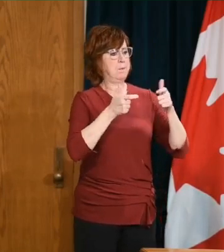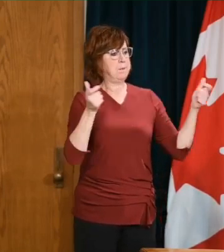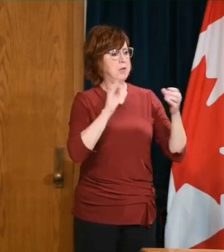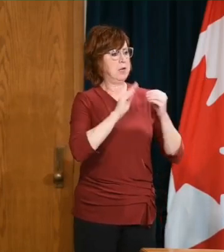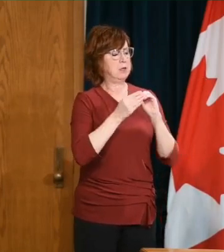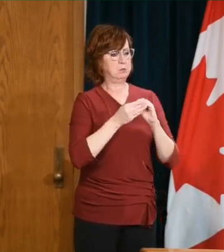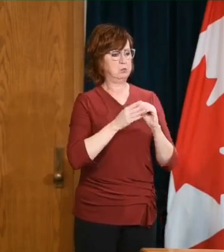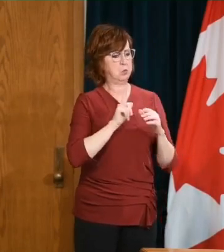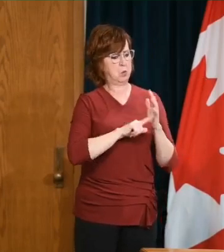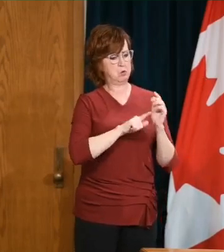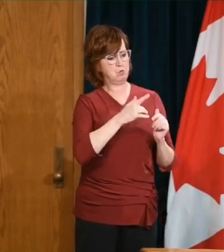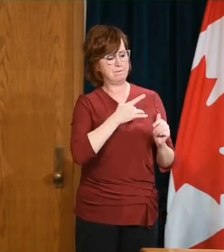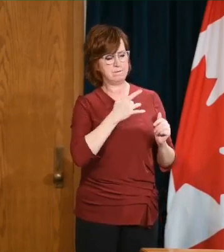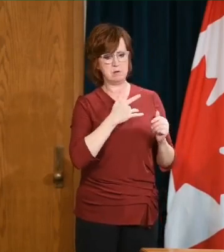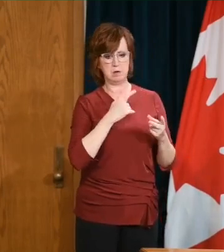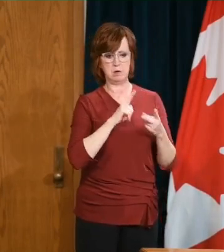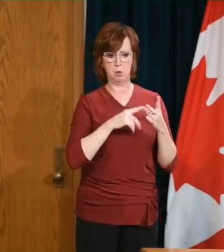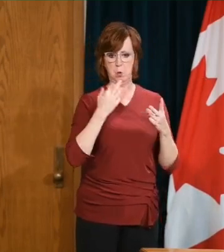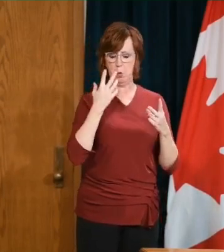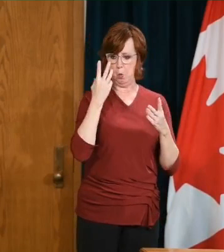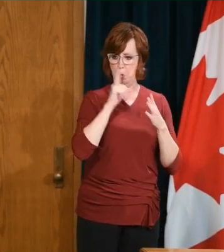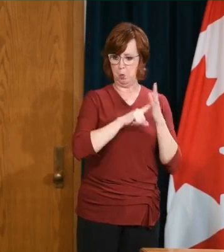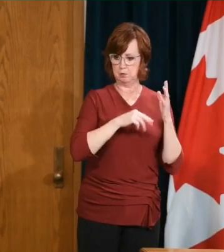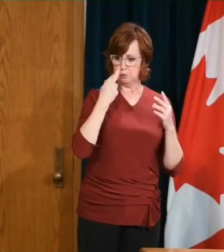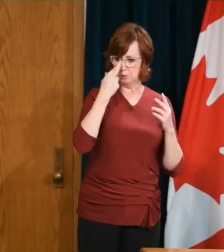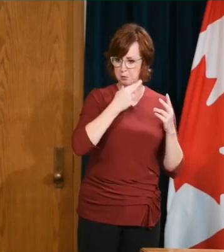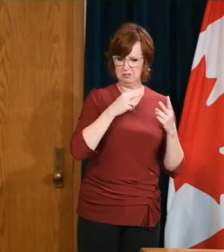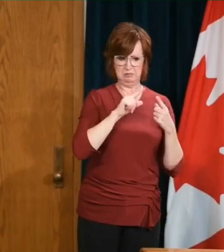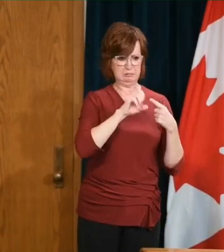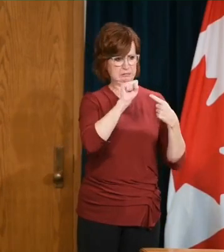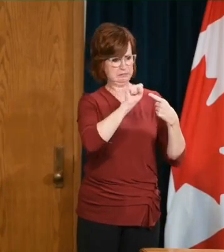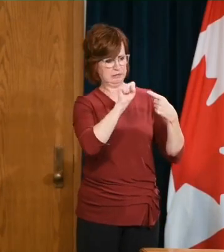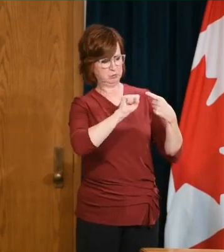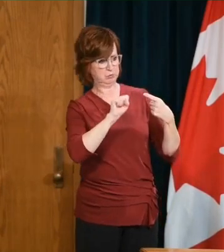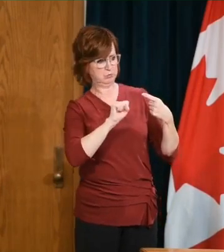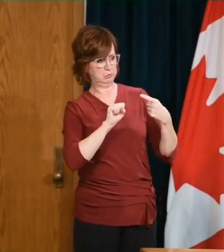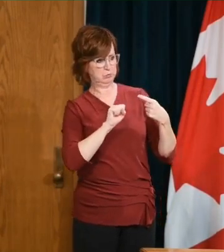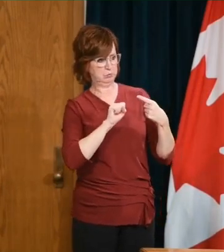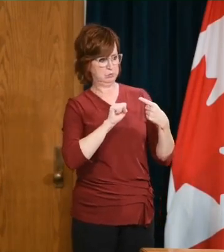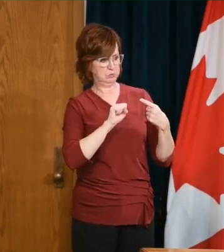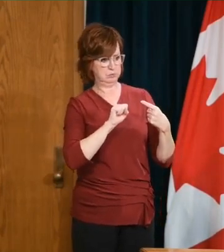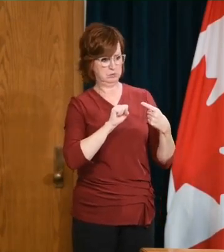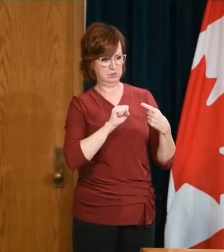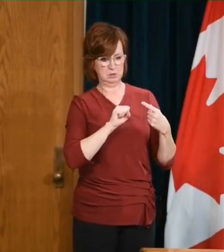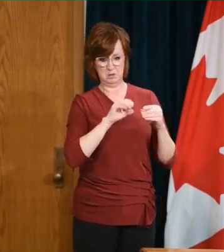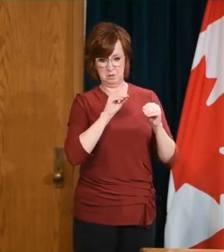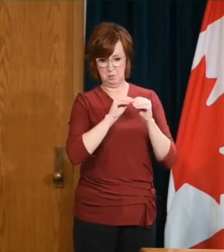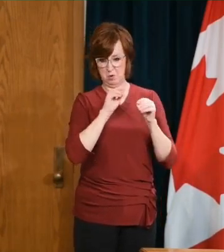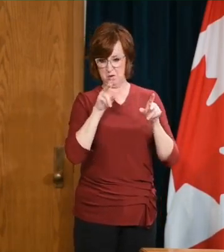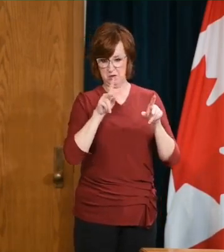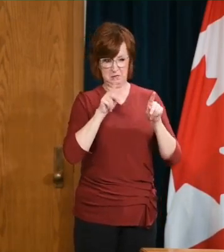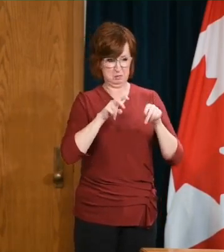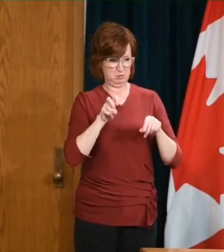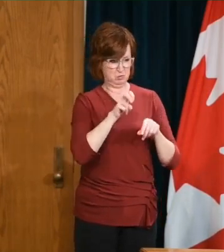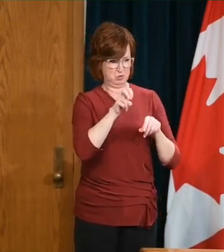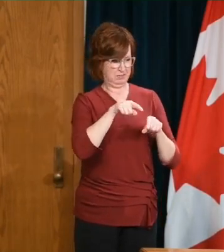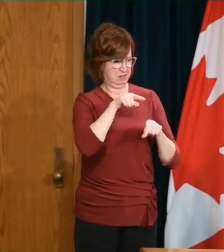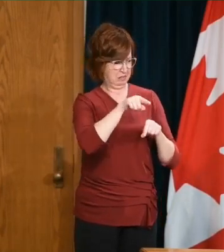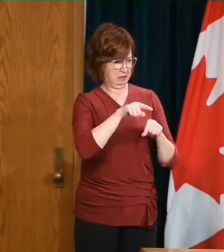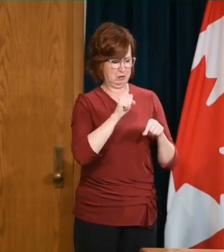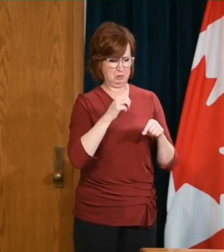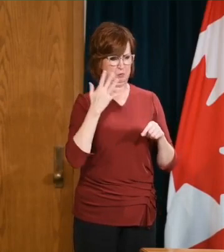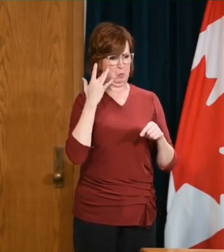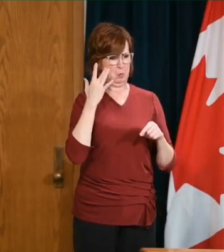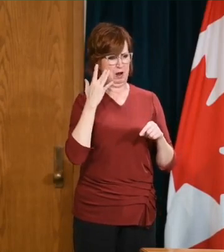that? The nature of the city? Perhaps is Saskatoon a city with more travelers? Is there any insight